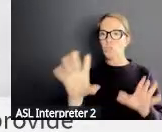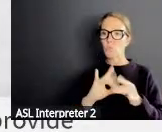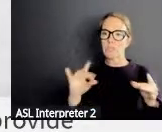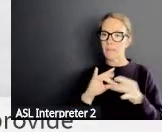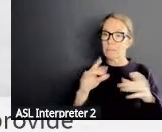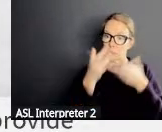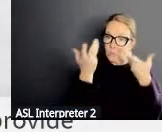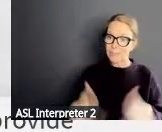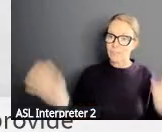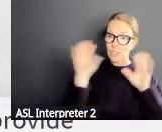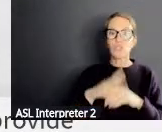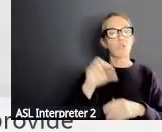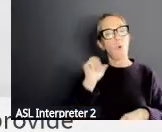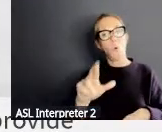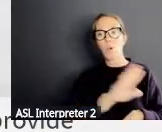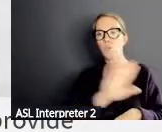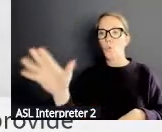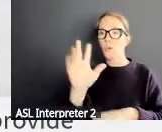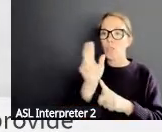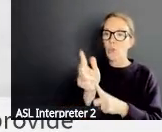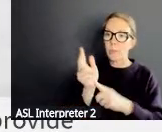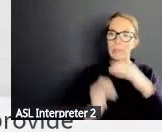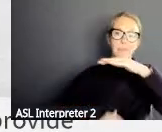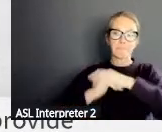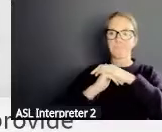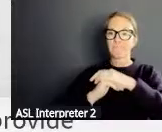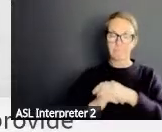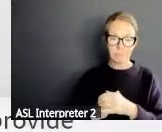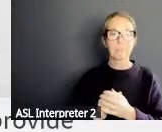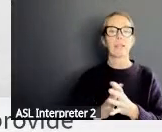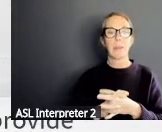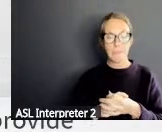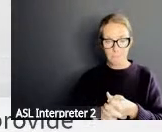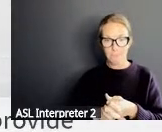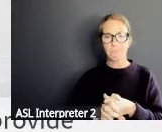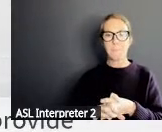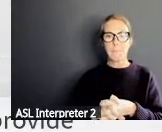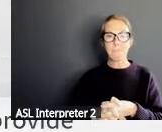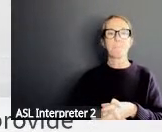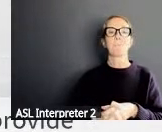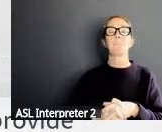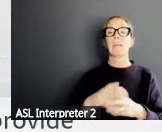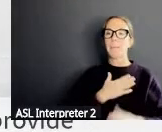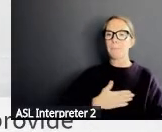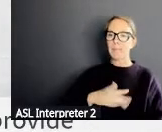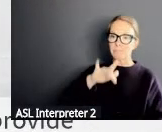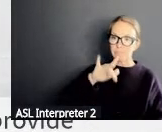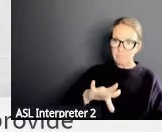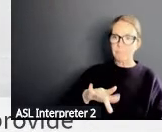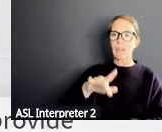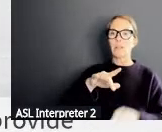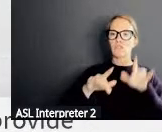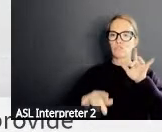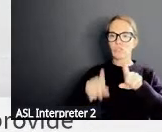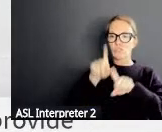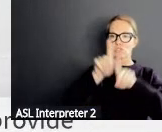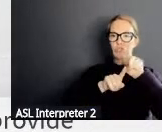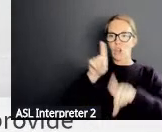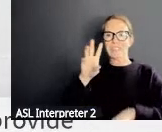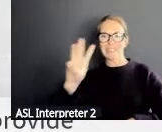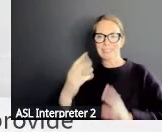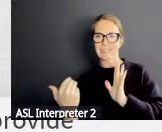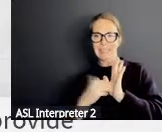complete or your 3 minutes have expired, whichever comes first, please press *6 again to mute